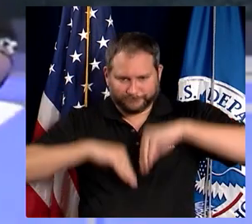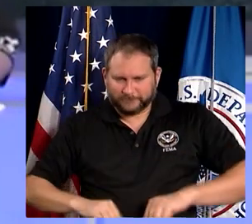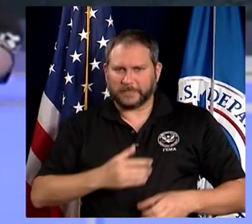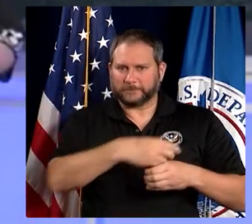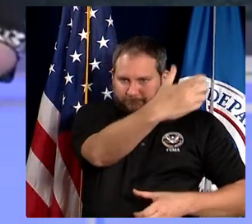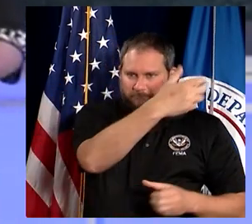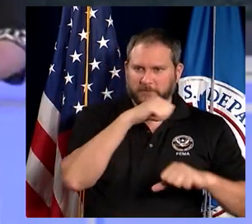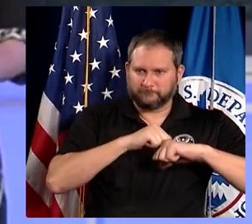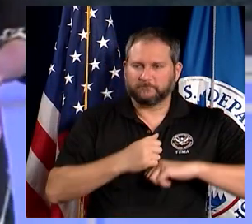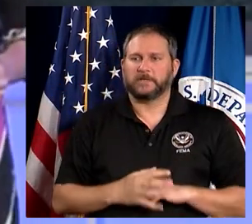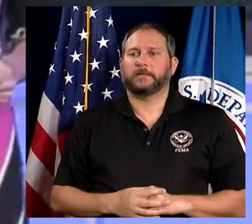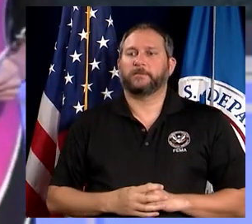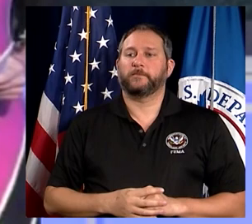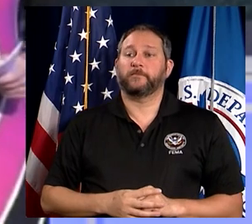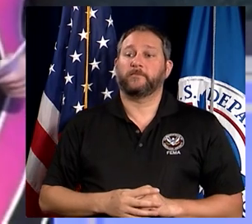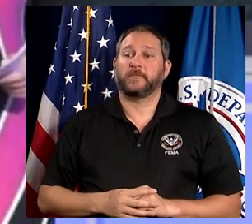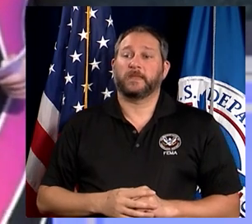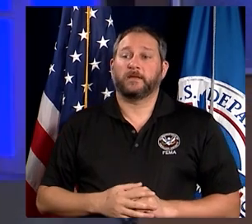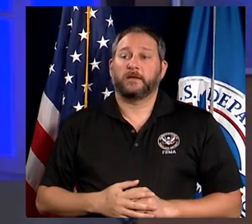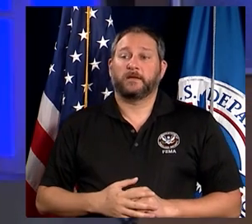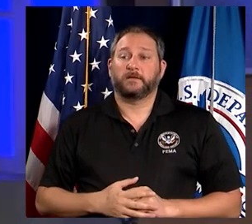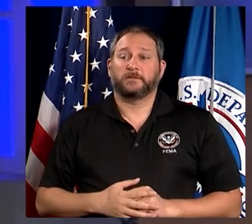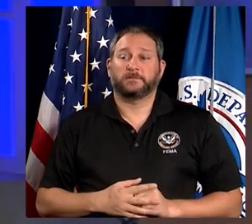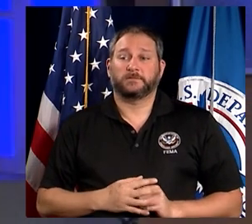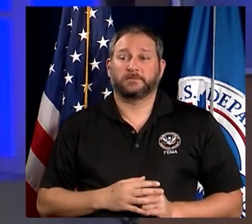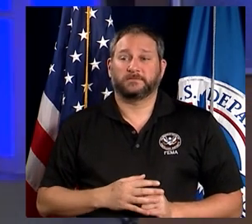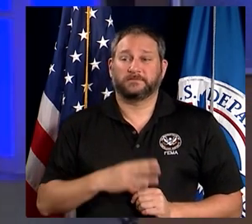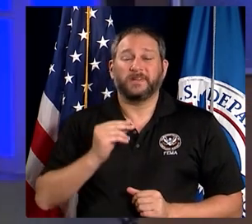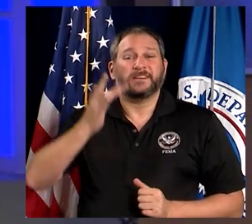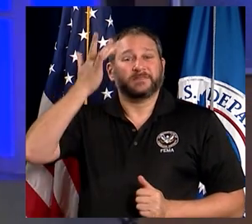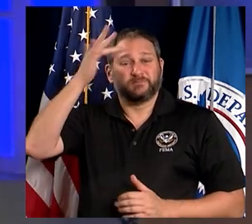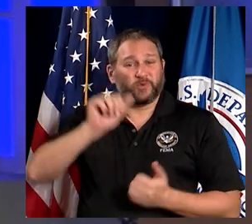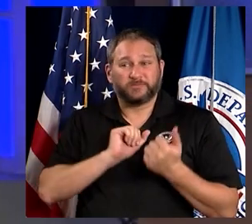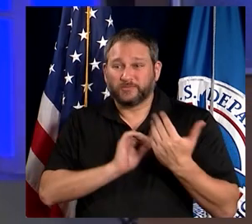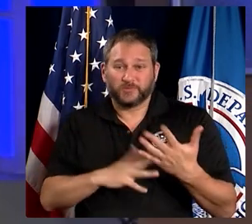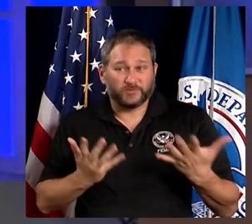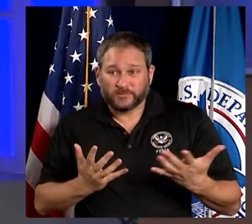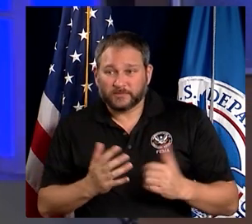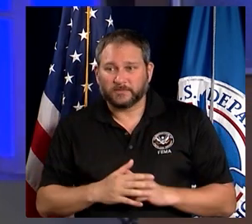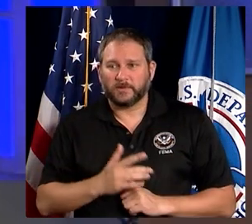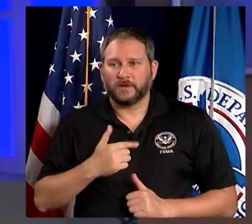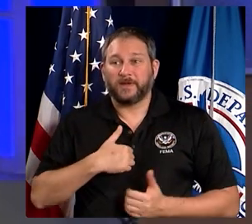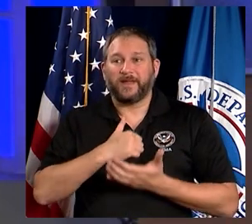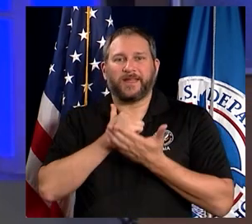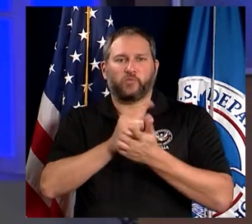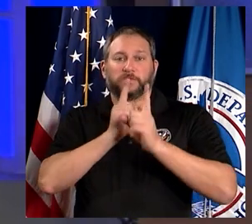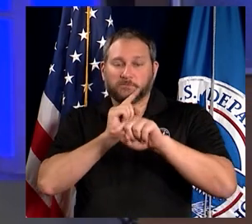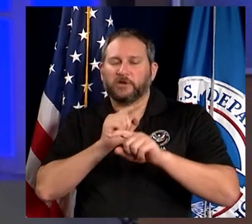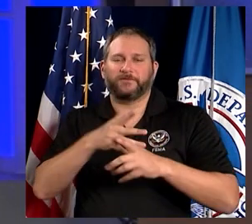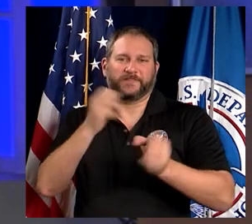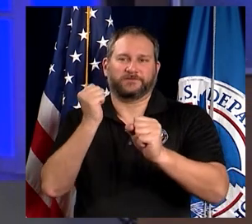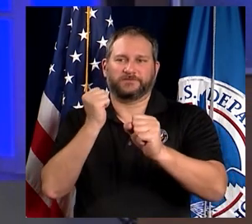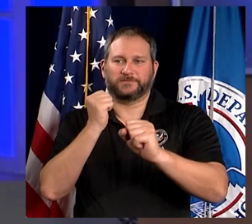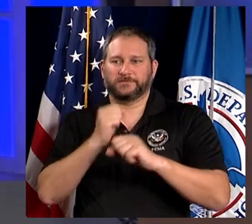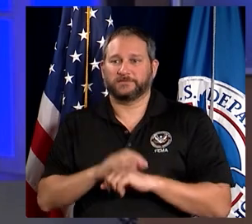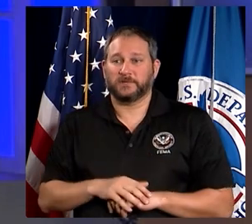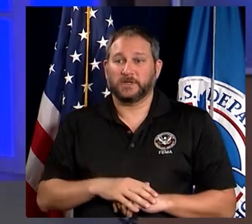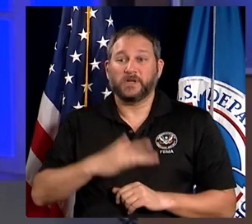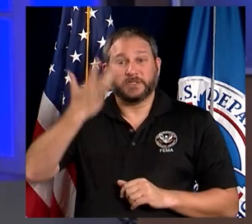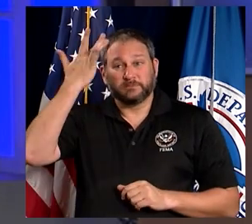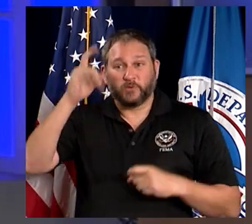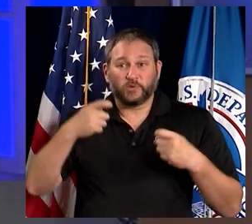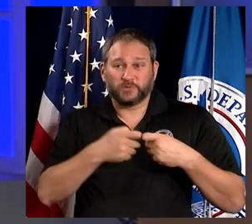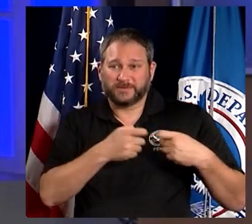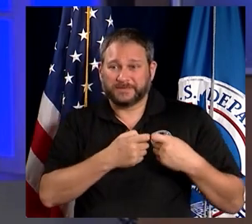respond to outages more quickly. Smart meters can tell a utility in real time when